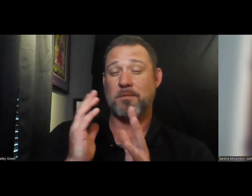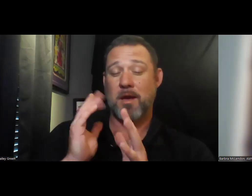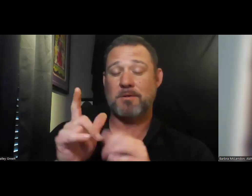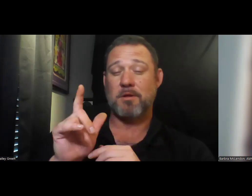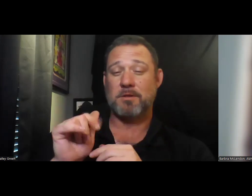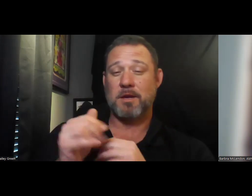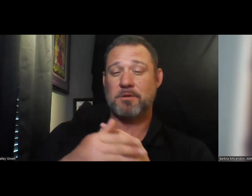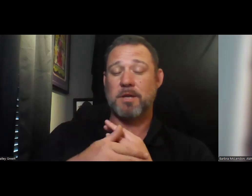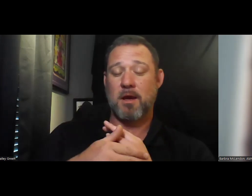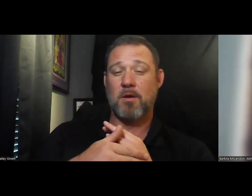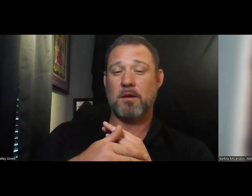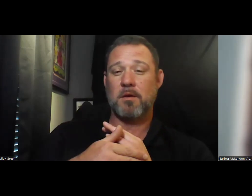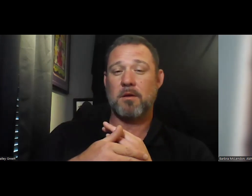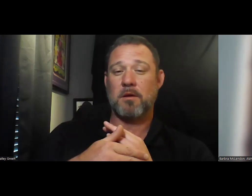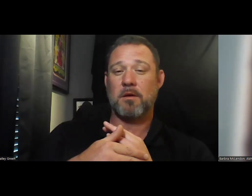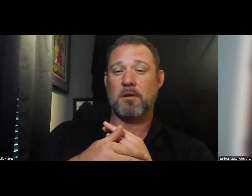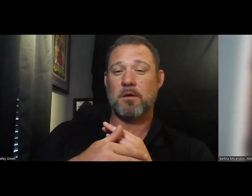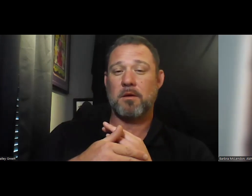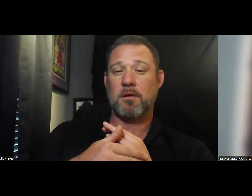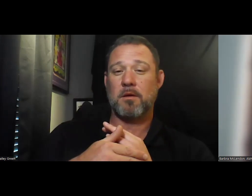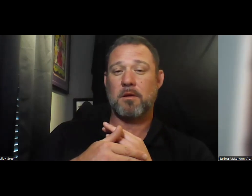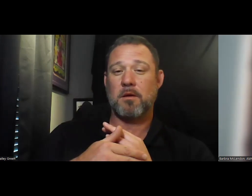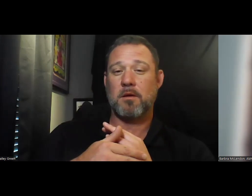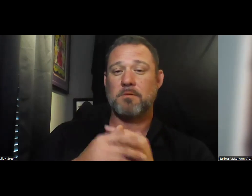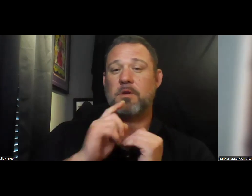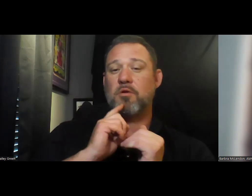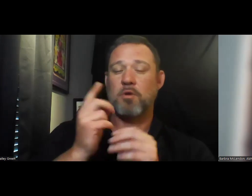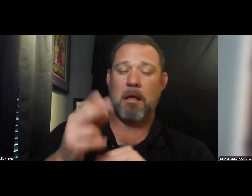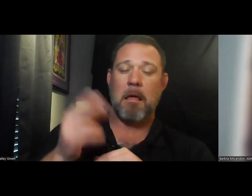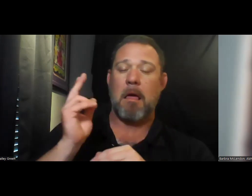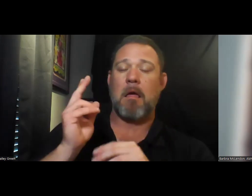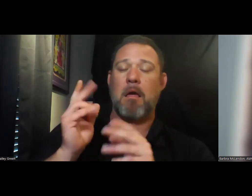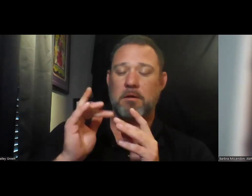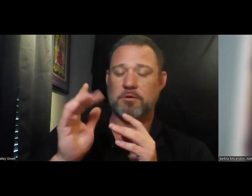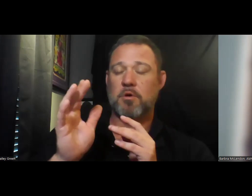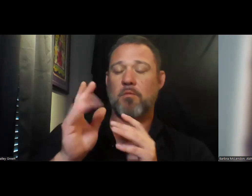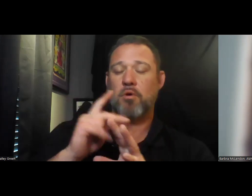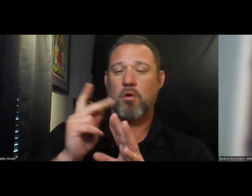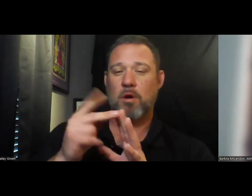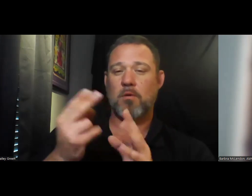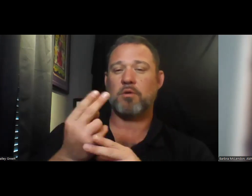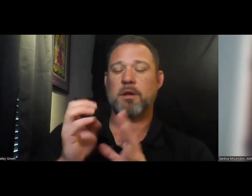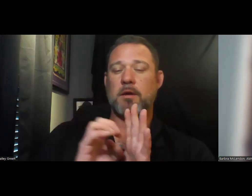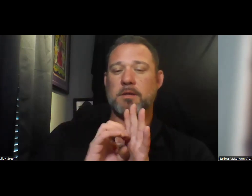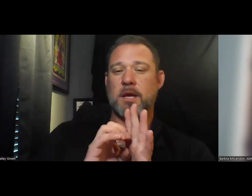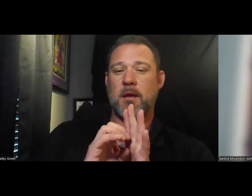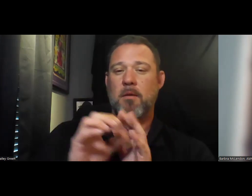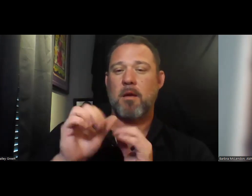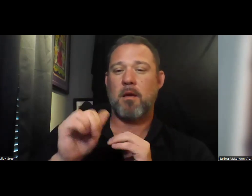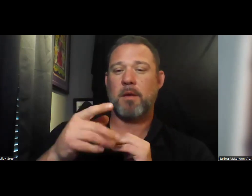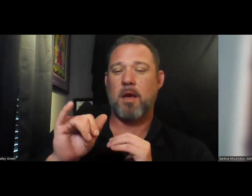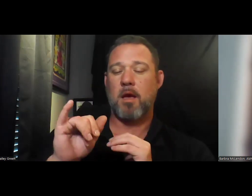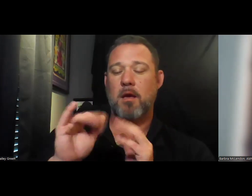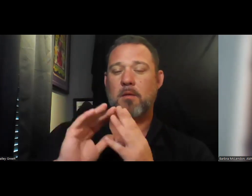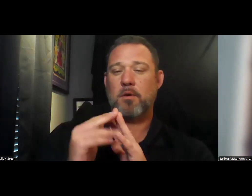Angeles County has been a real high touch kinds of programs. So I'll use an example from our AAPI